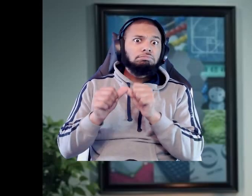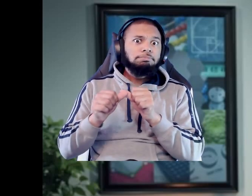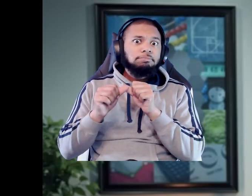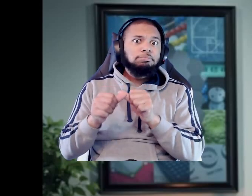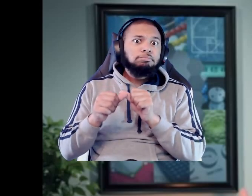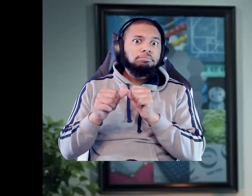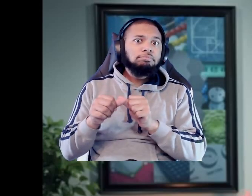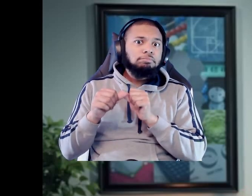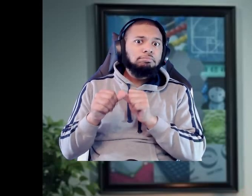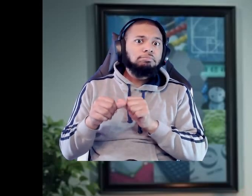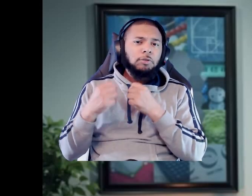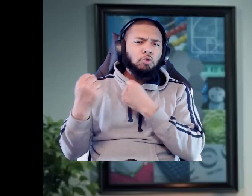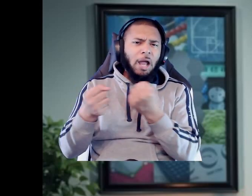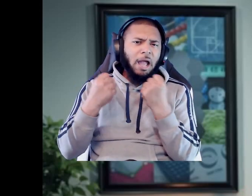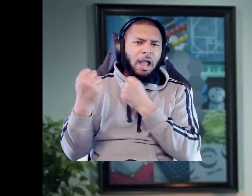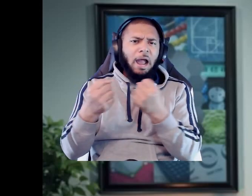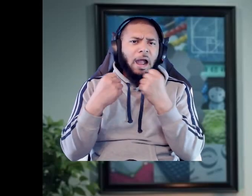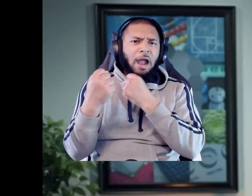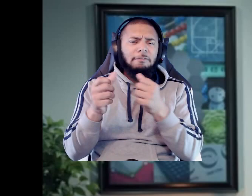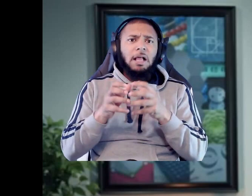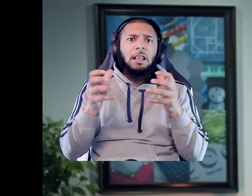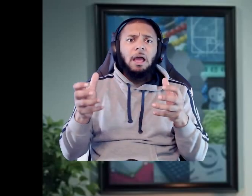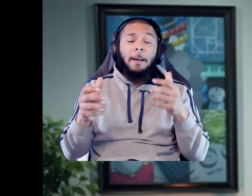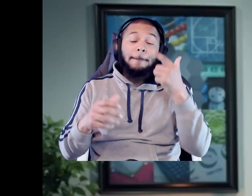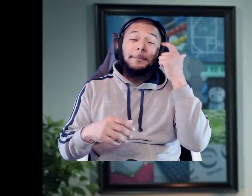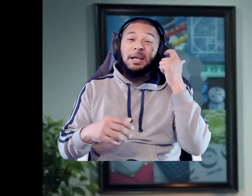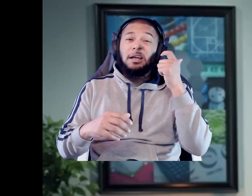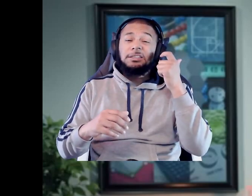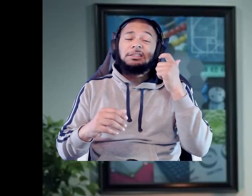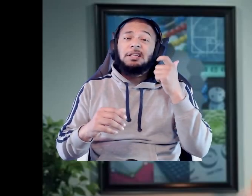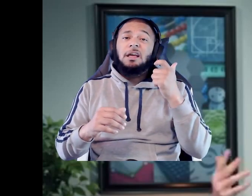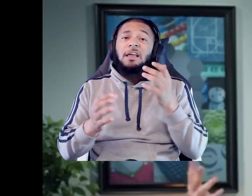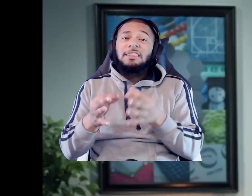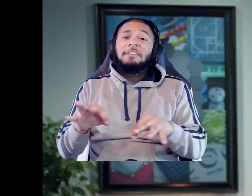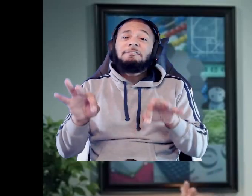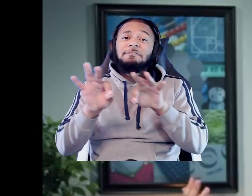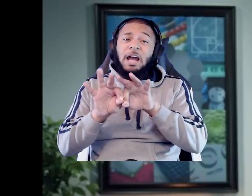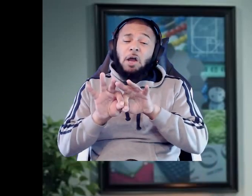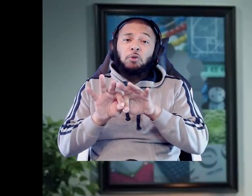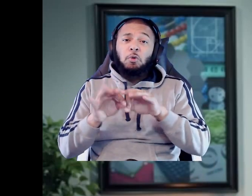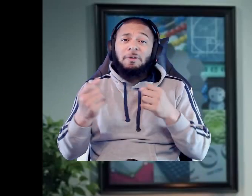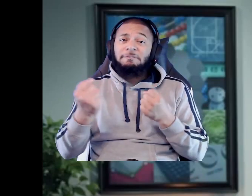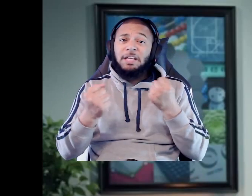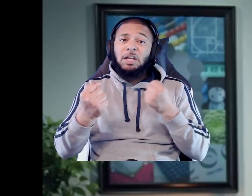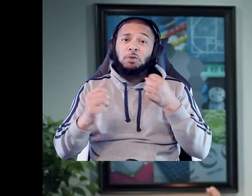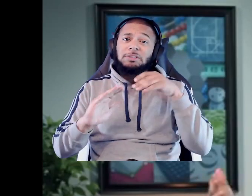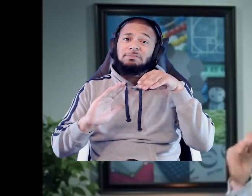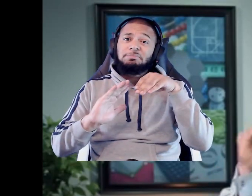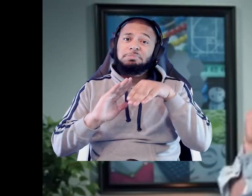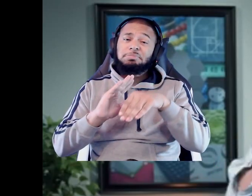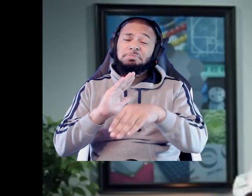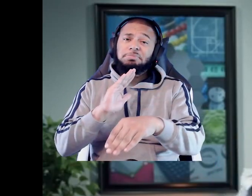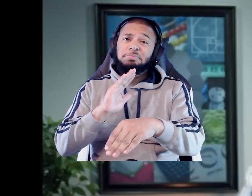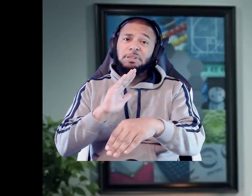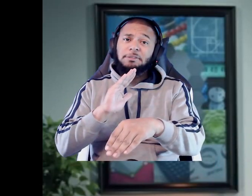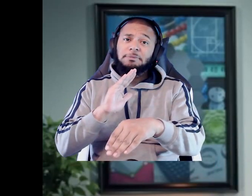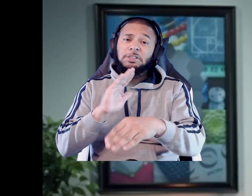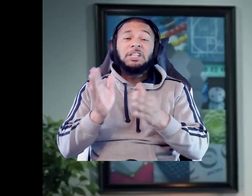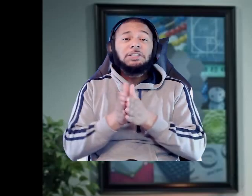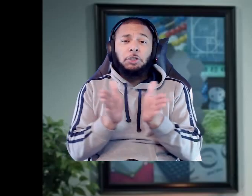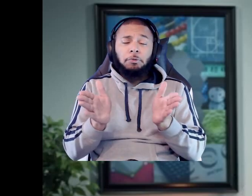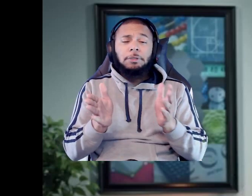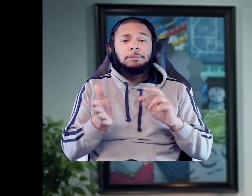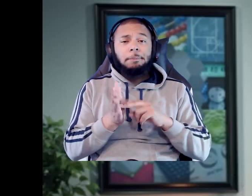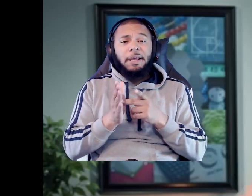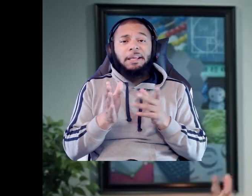time, because cars depreciate, trucks depreciate, vehicles in general depreciate. And that means their value